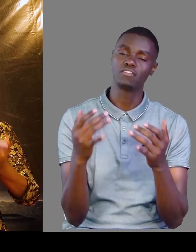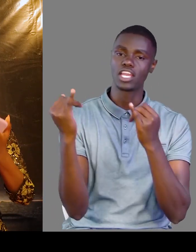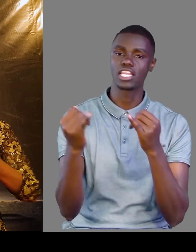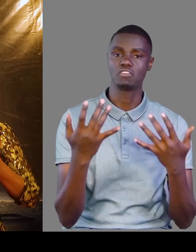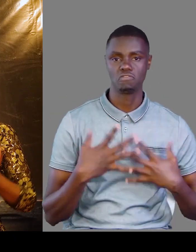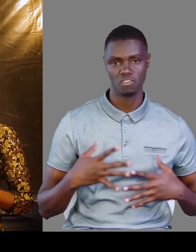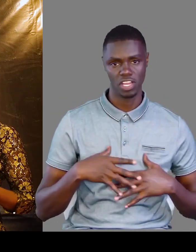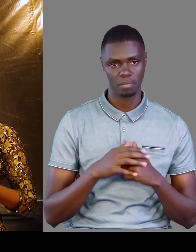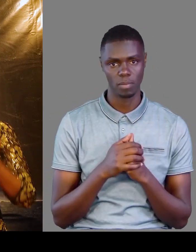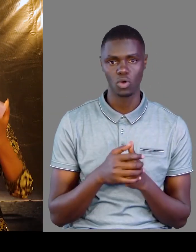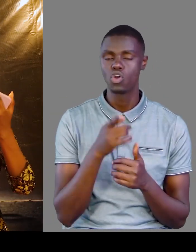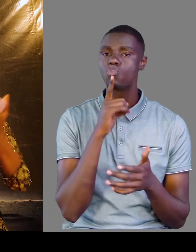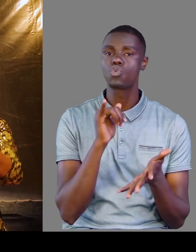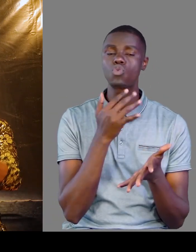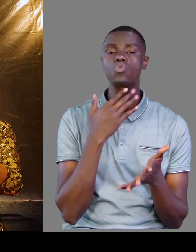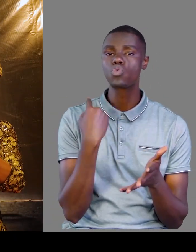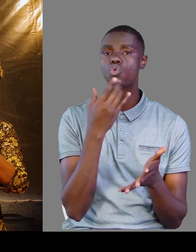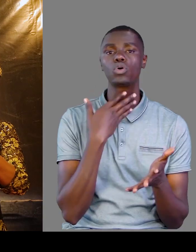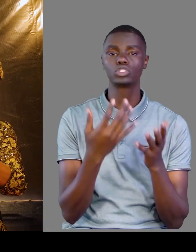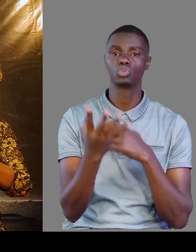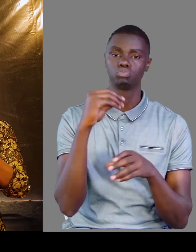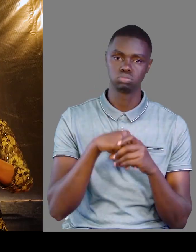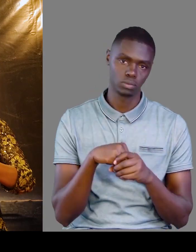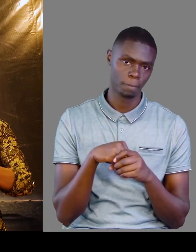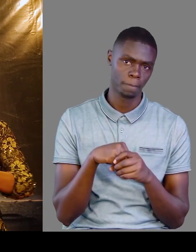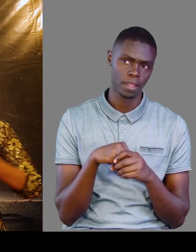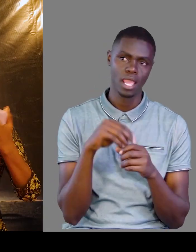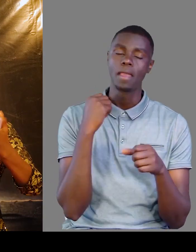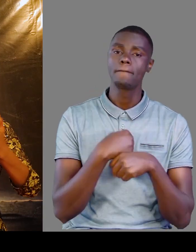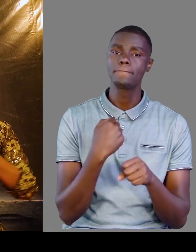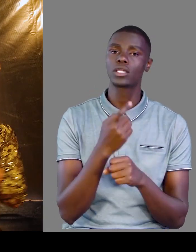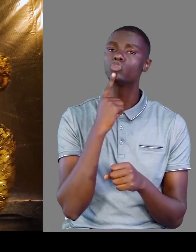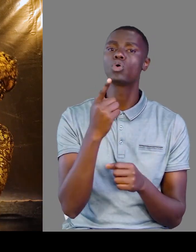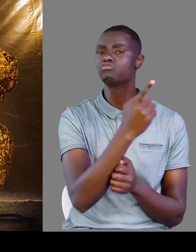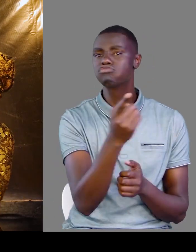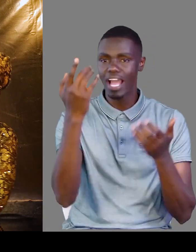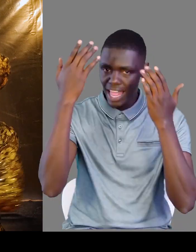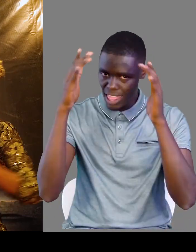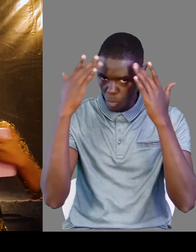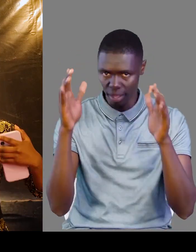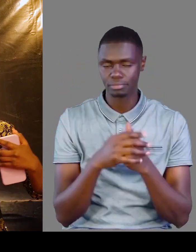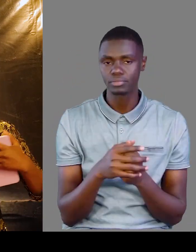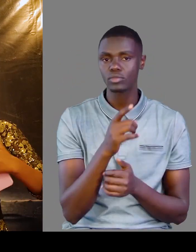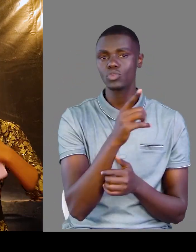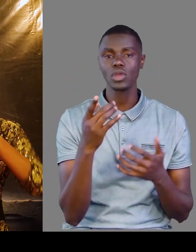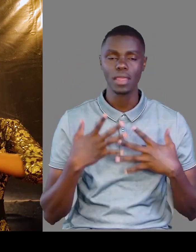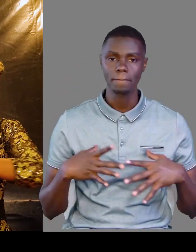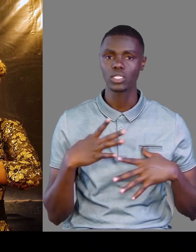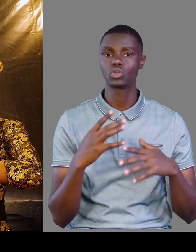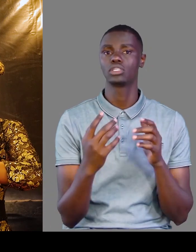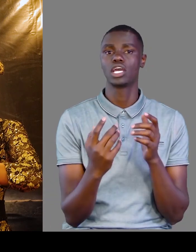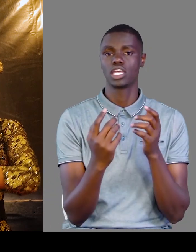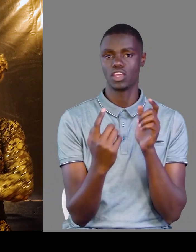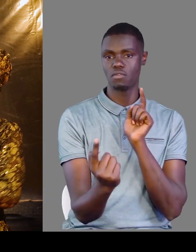would like to be part of it. Just make sure they are on the know. Well, fresh out because you are the person who they'll be meeting there as